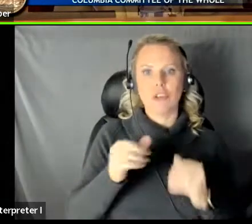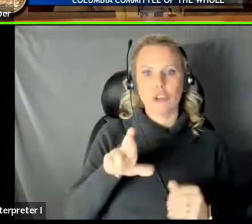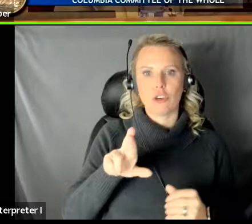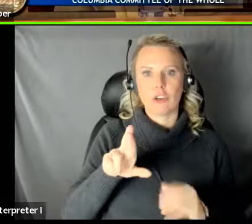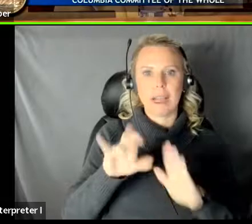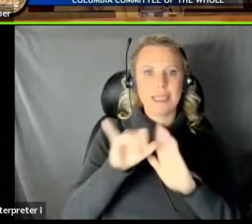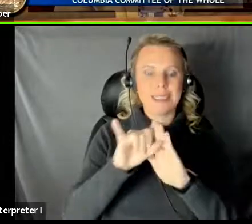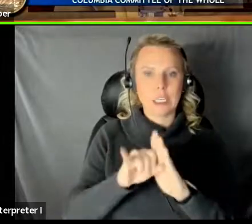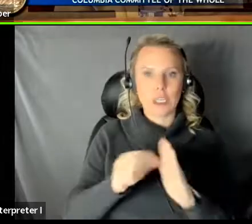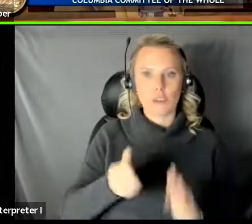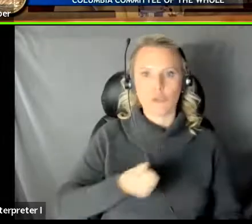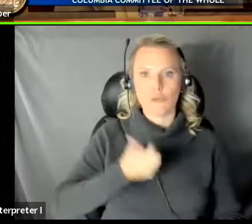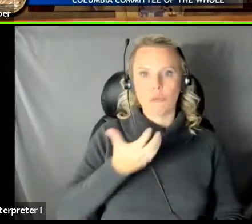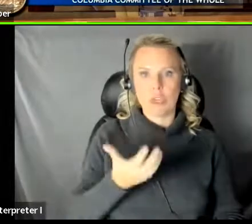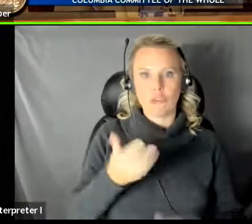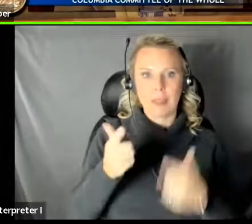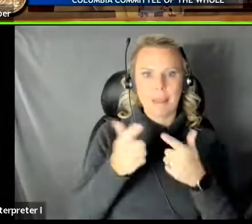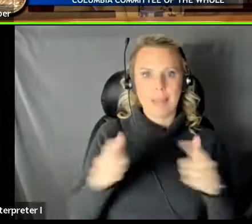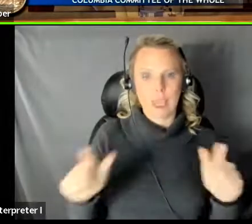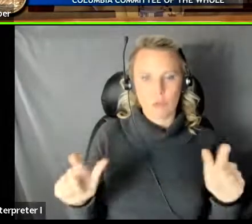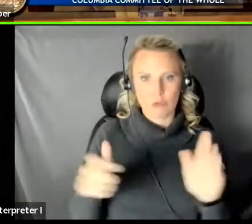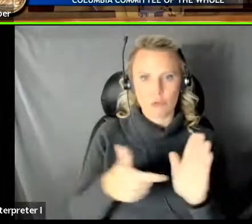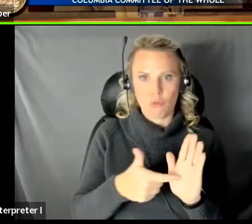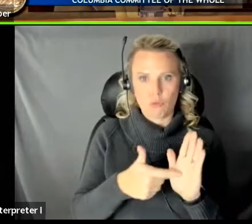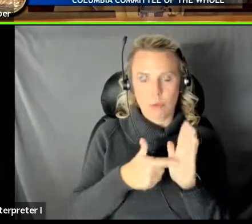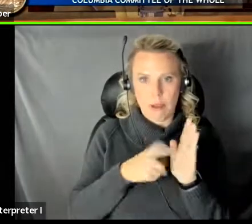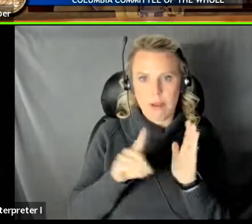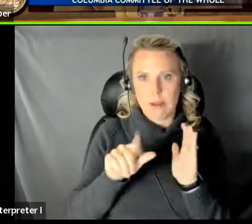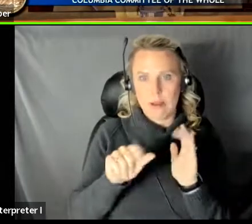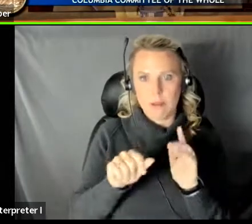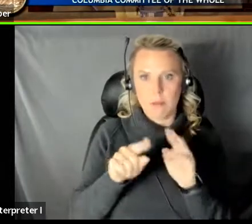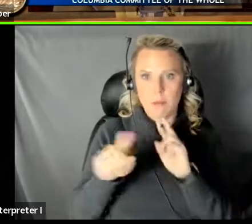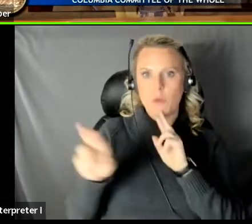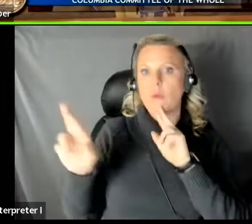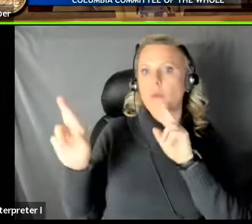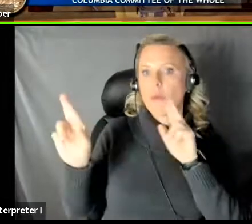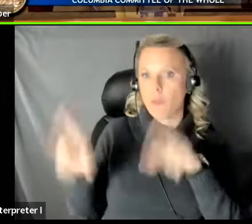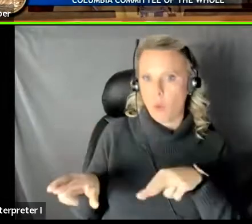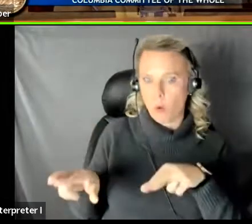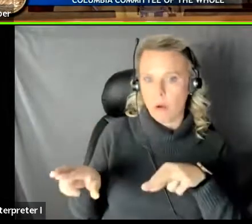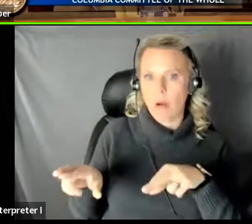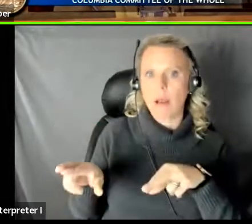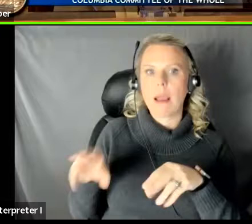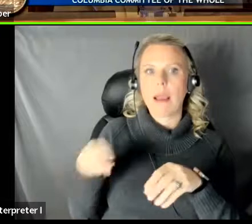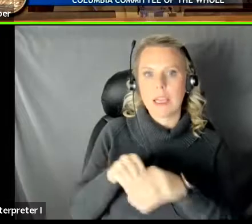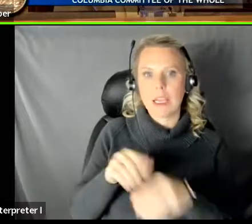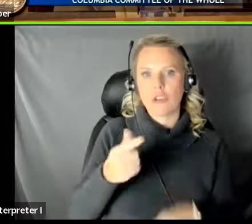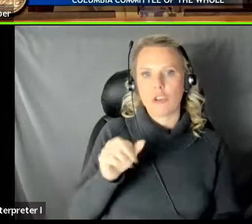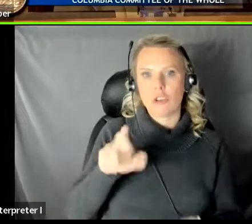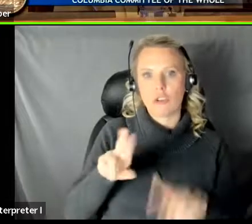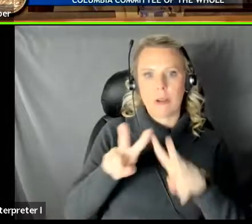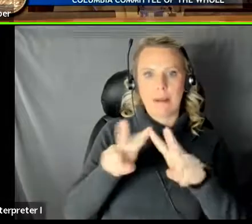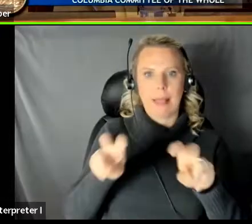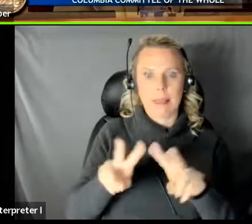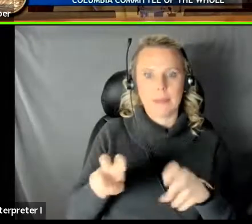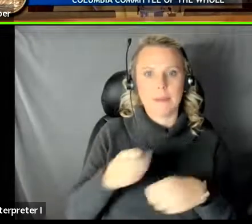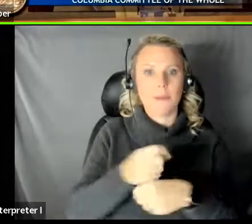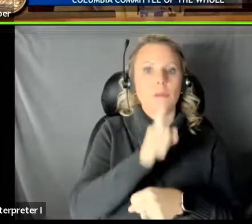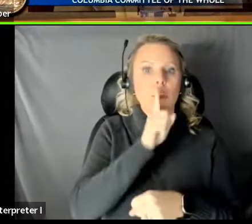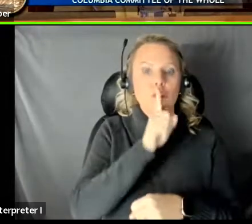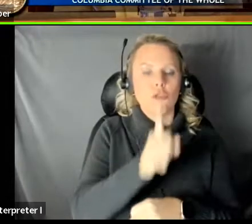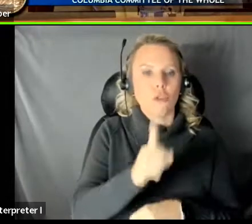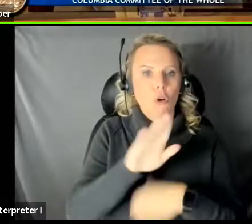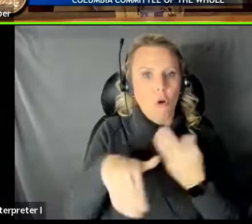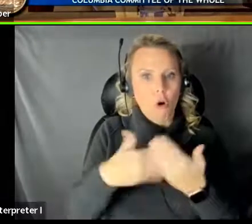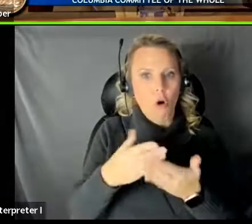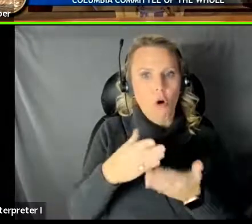identity or expression in the language of the required data to be reported in a gender analysis to ensure that all